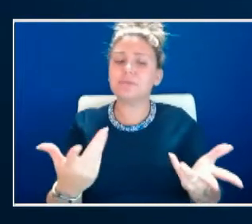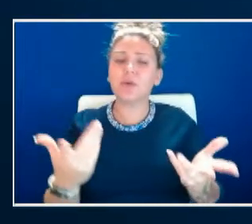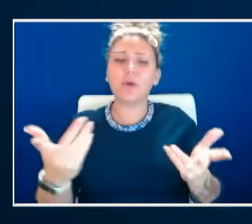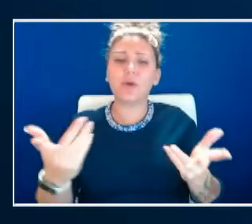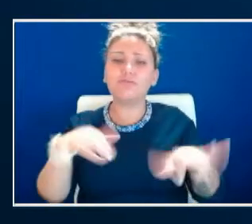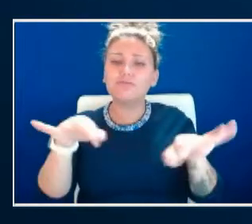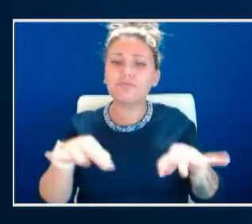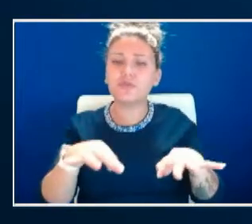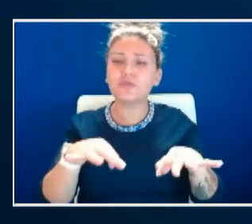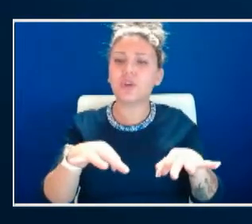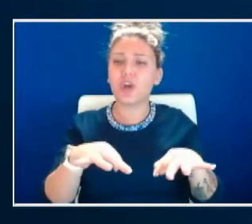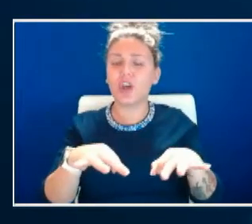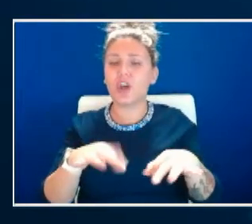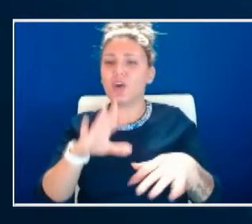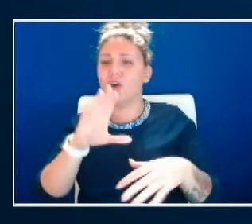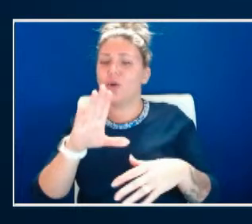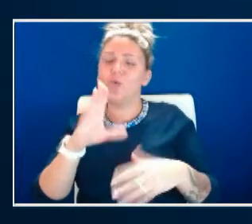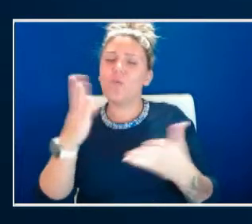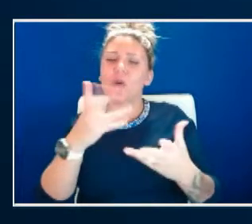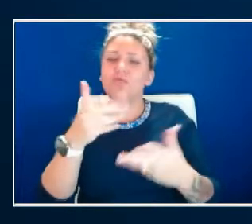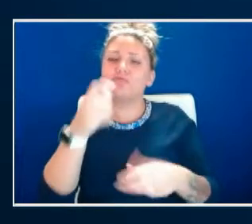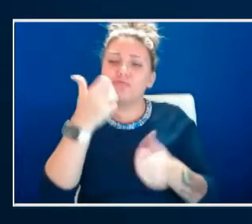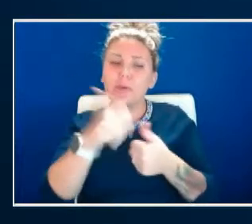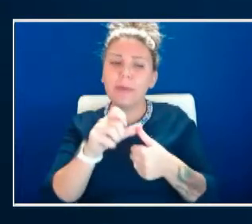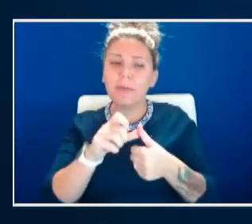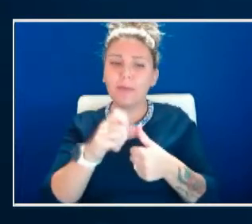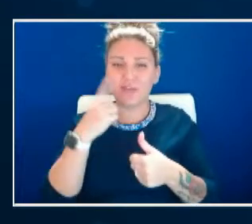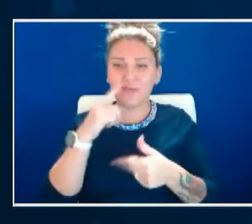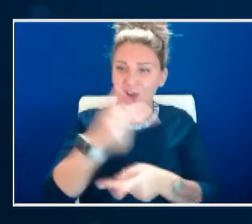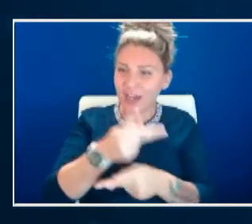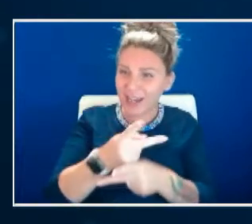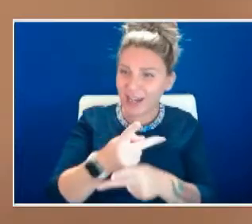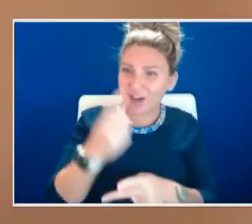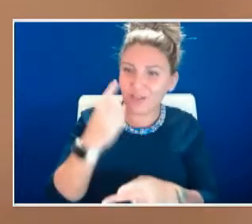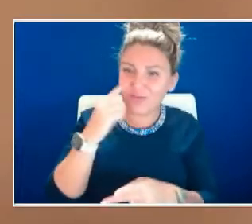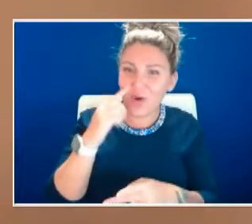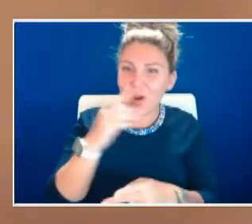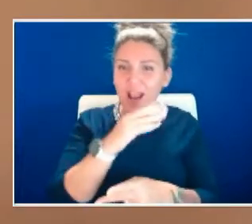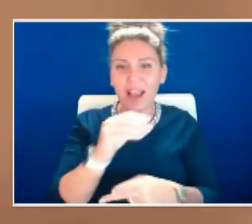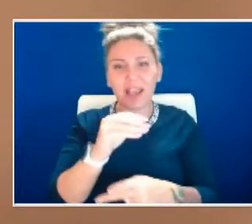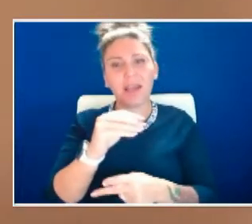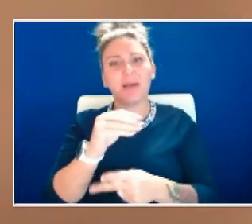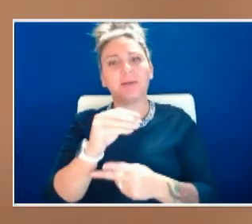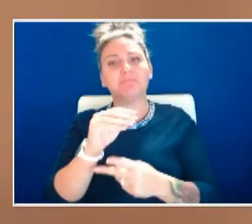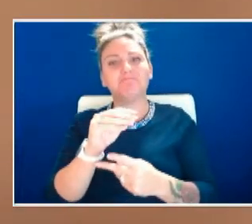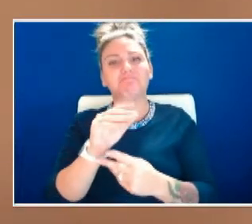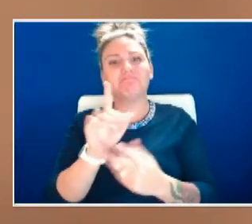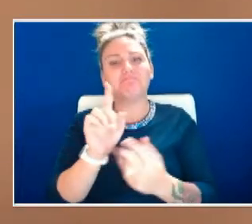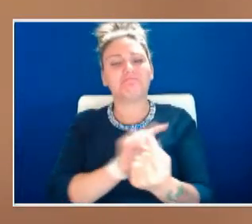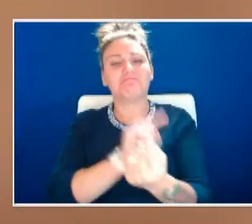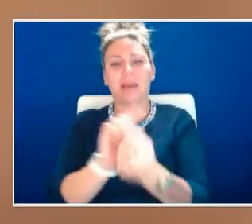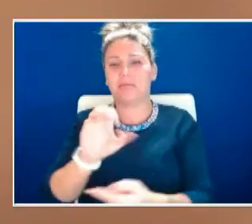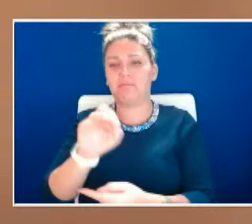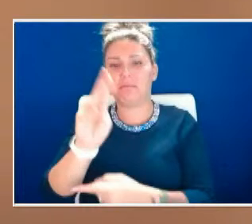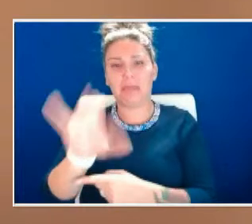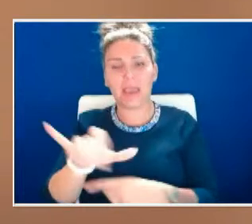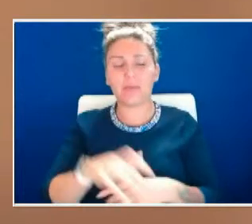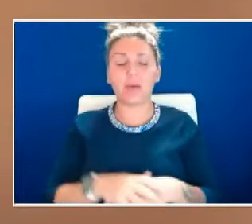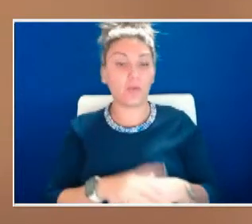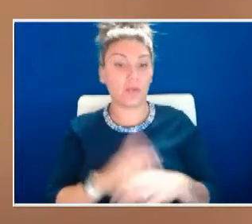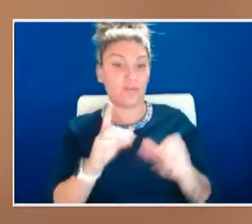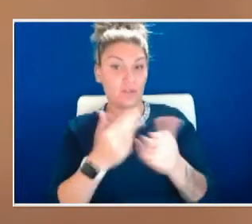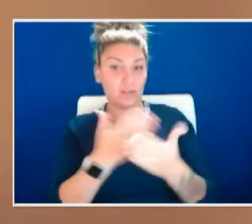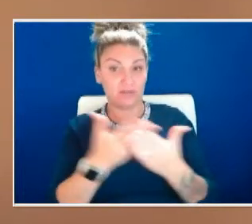and just kind of what do you remember about caring for it and spending time with Cammie? So one of the first things Cammie mentioned was the